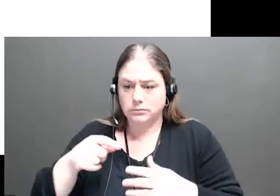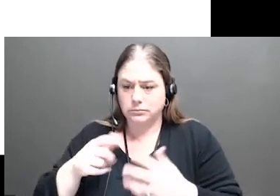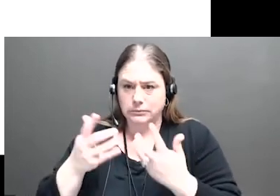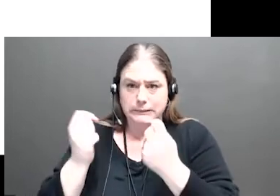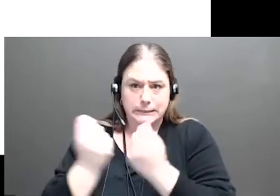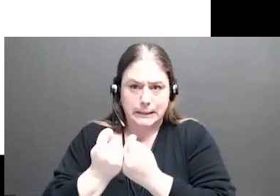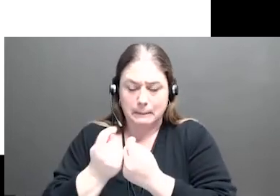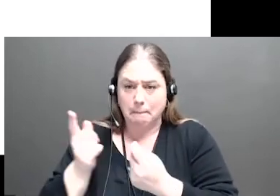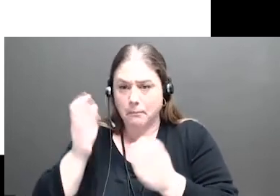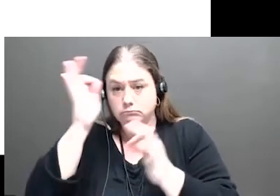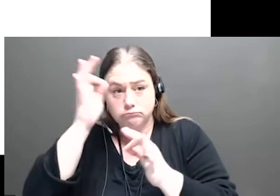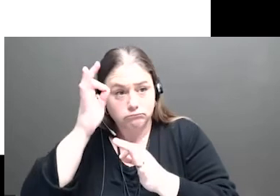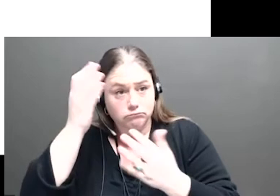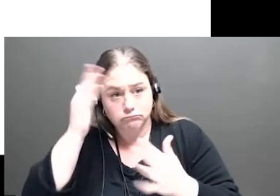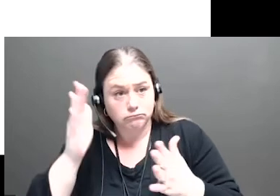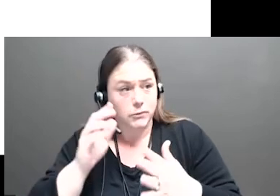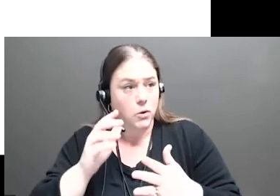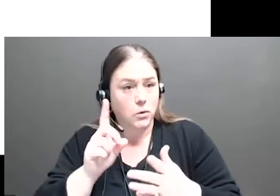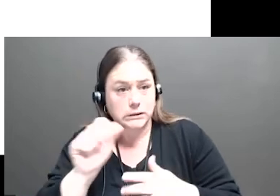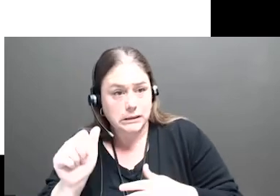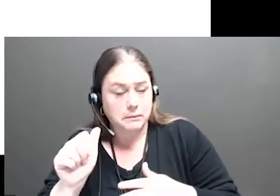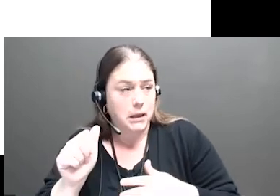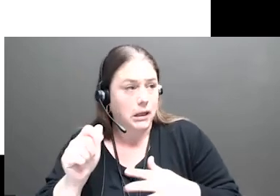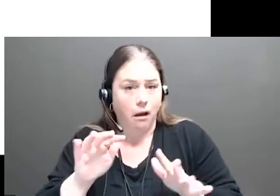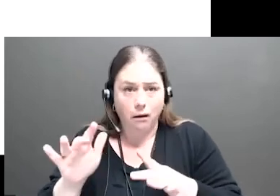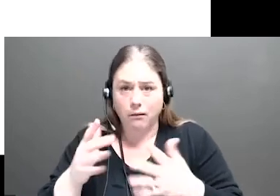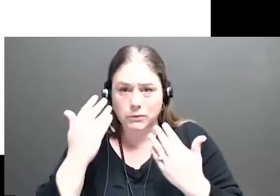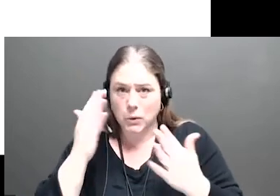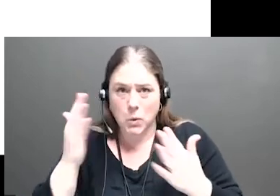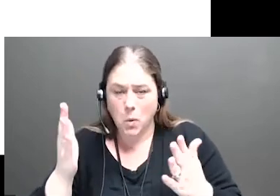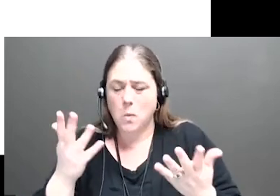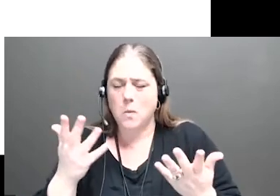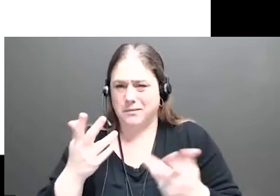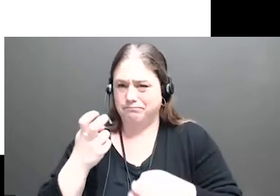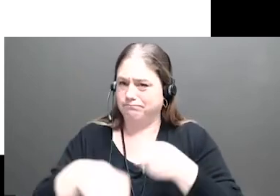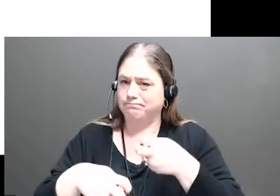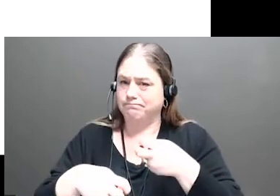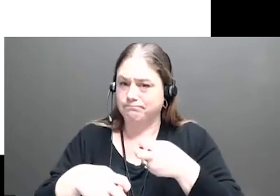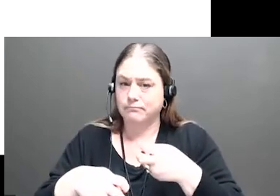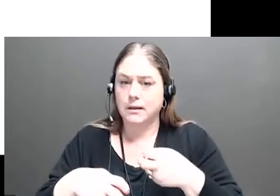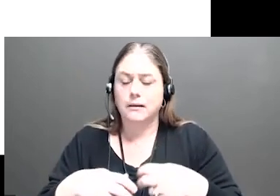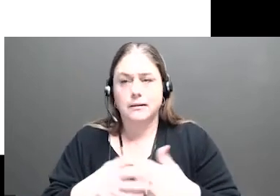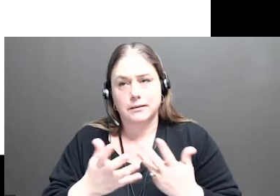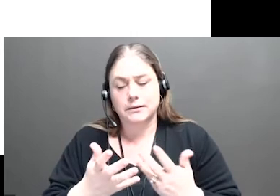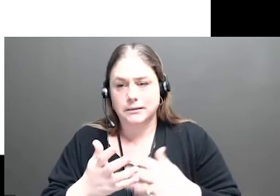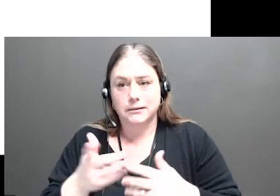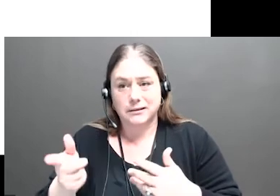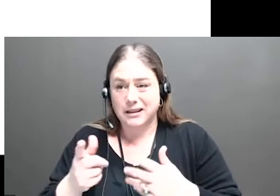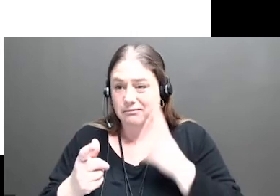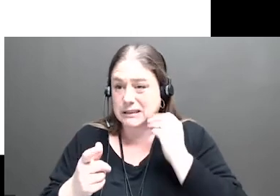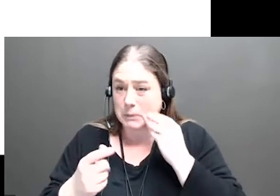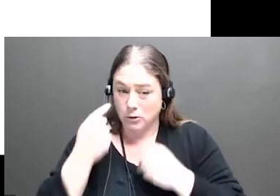knowledgeable about disability and accommodations than they were before the partnership, then it's more challenging to ensure that the employment experience will